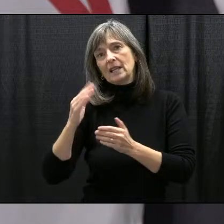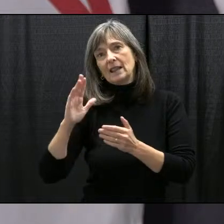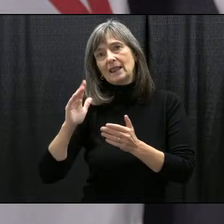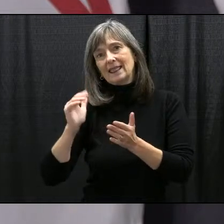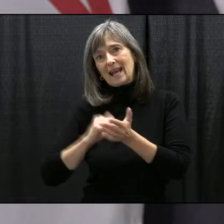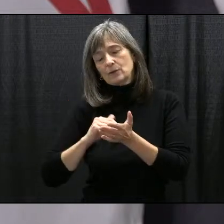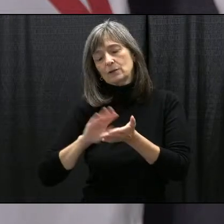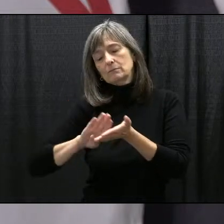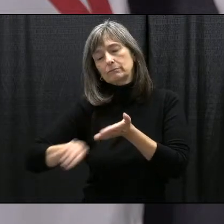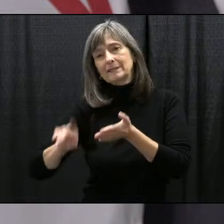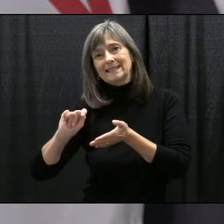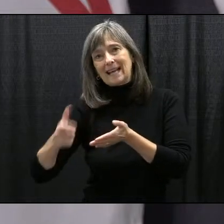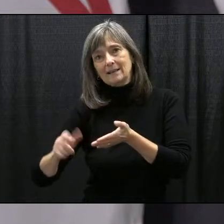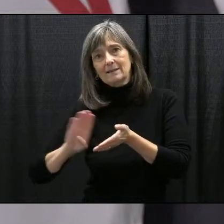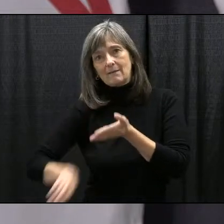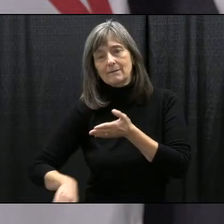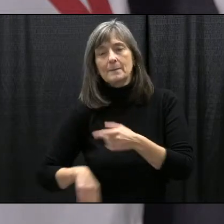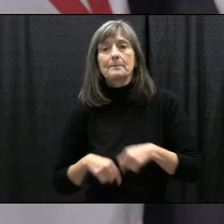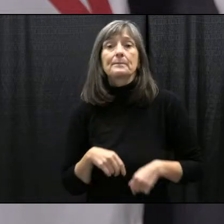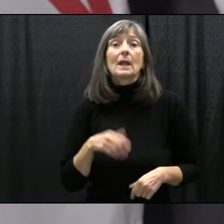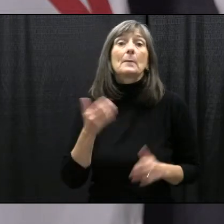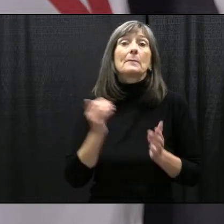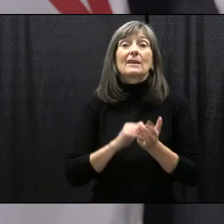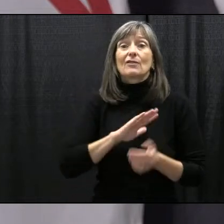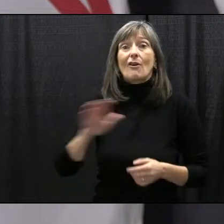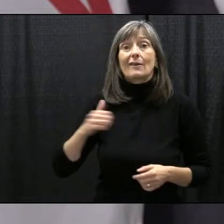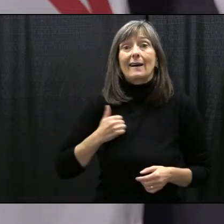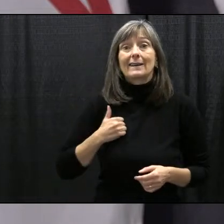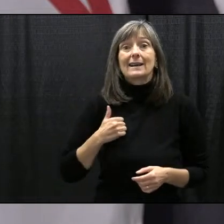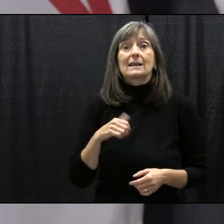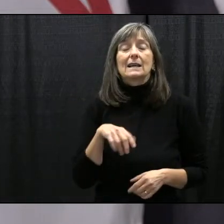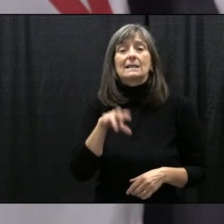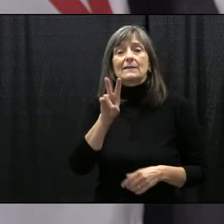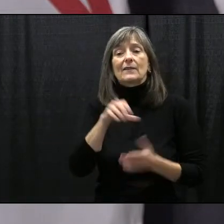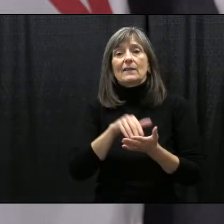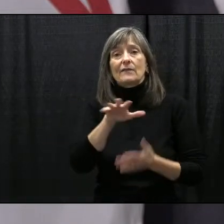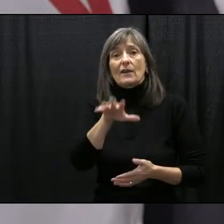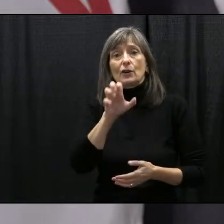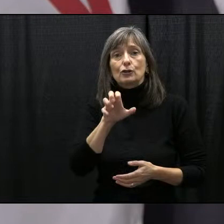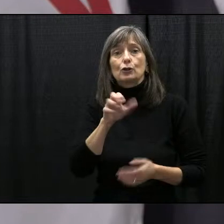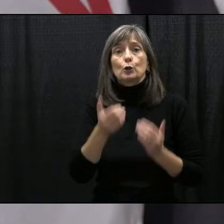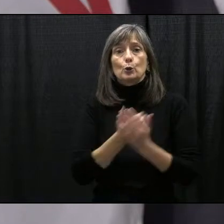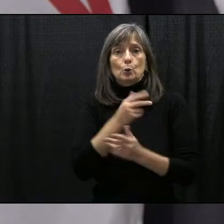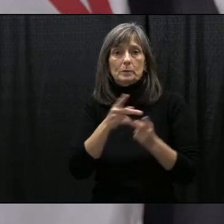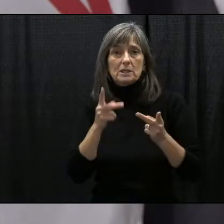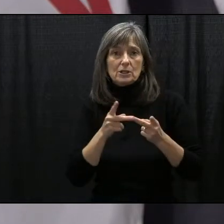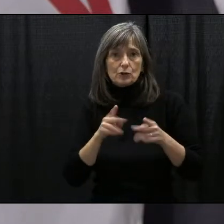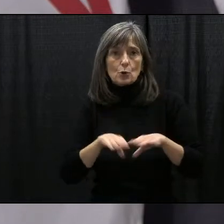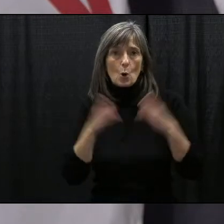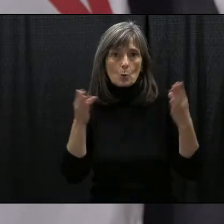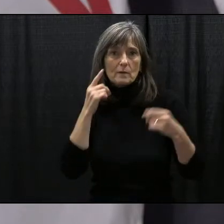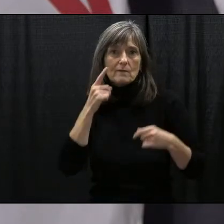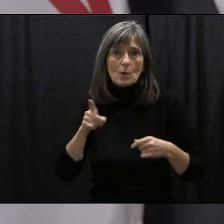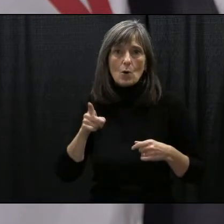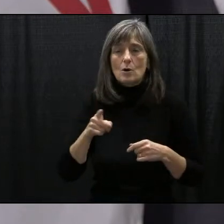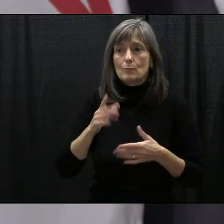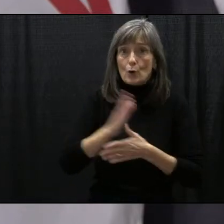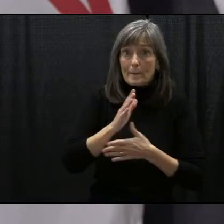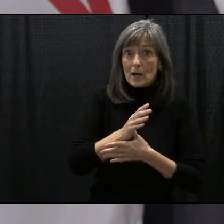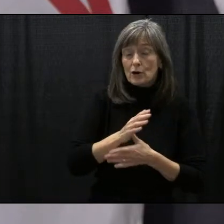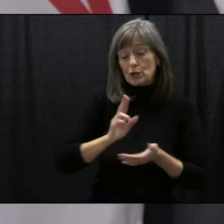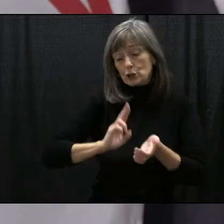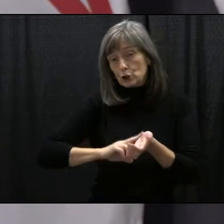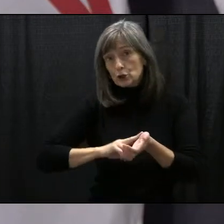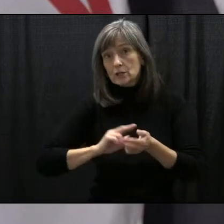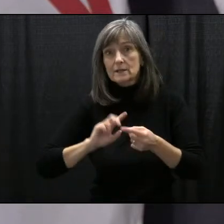generate 7,500 new posts across Canada for primary care practitioners, be they nurses, nurse